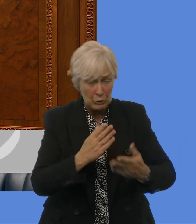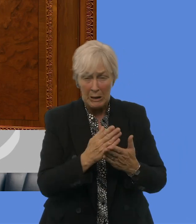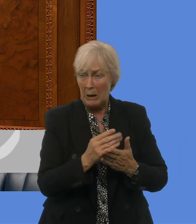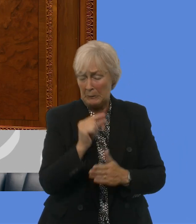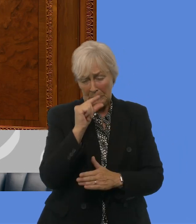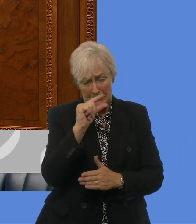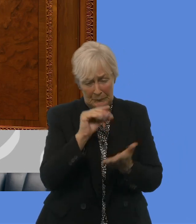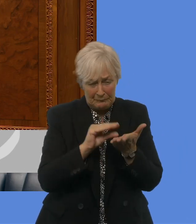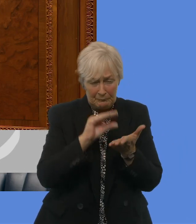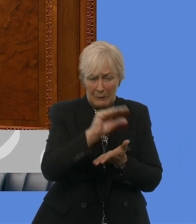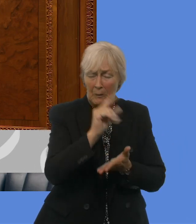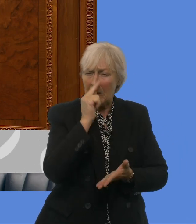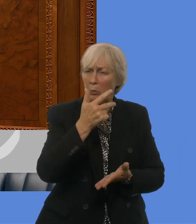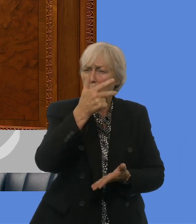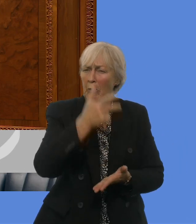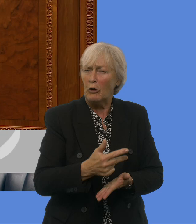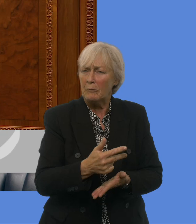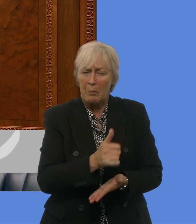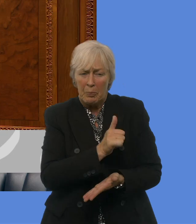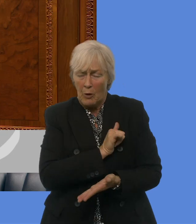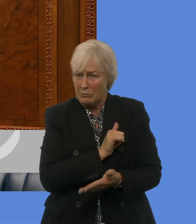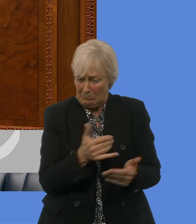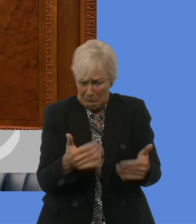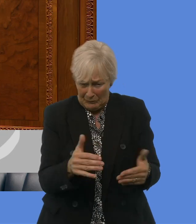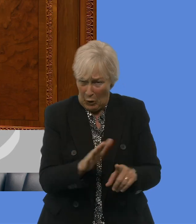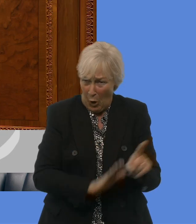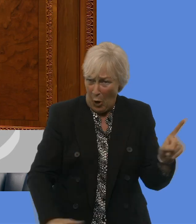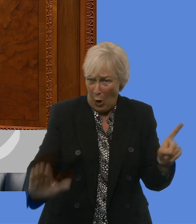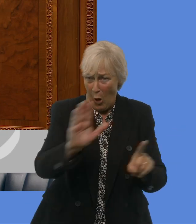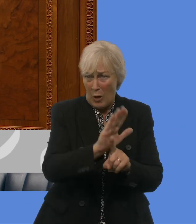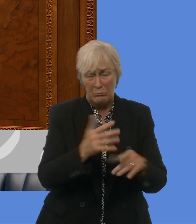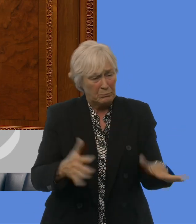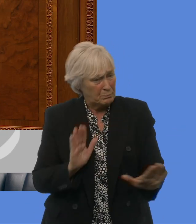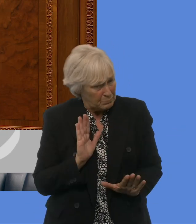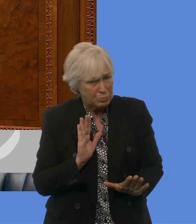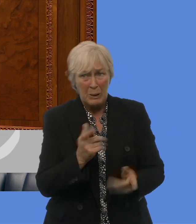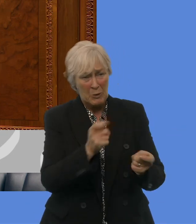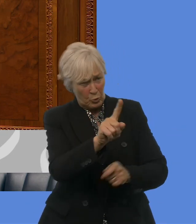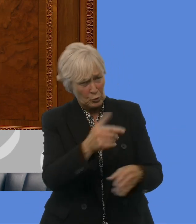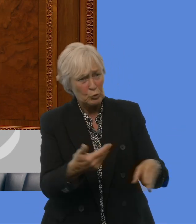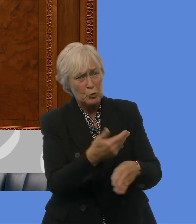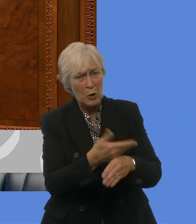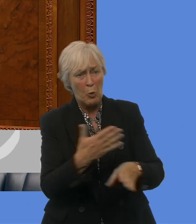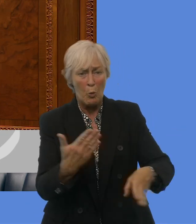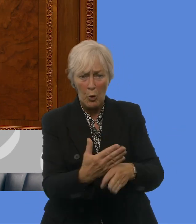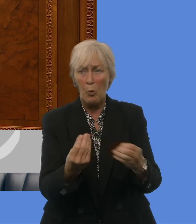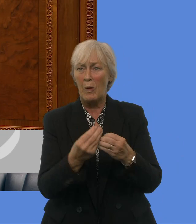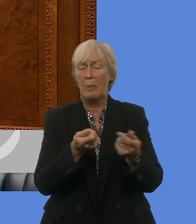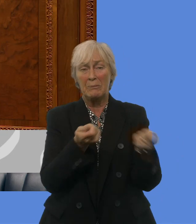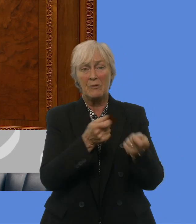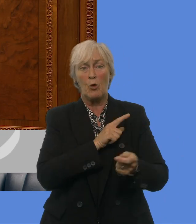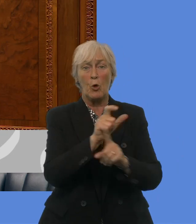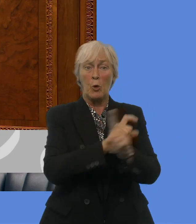fund, I think of about £300,000, that entire section is supposed to deal with. Minister, what are you doing to work with the Minister for Communities